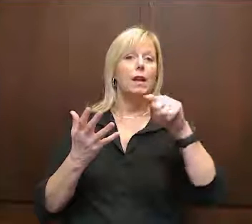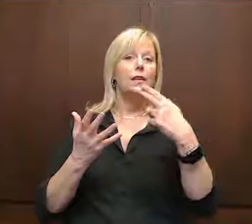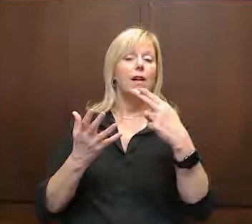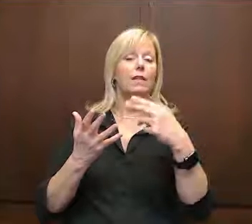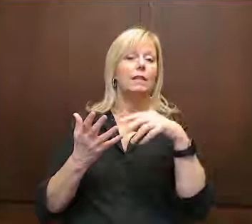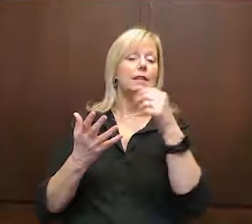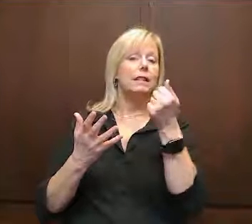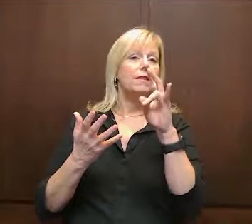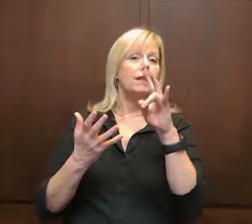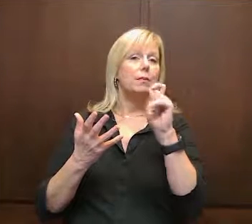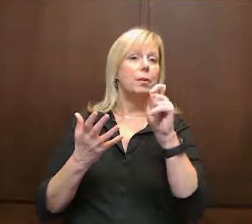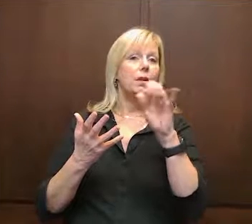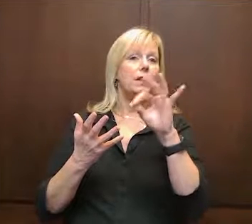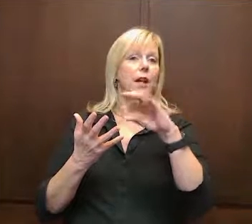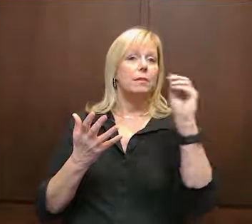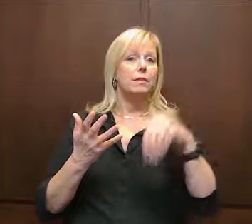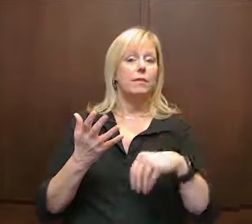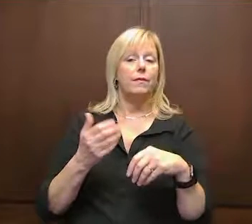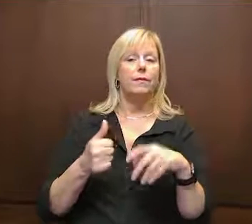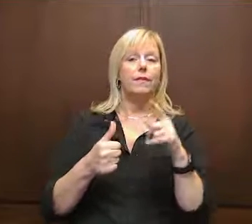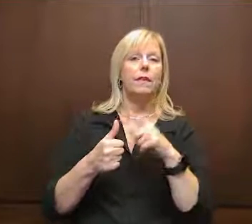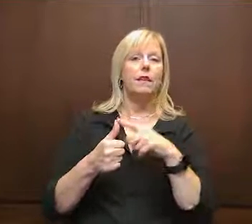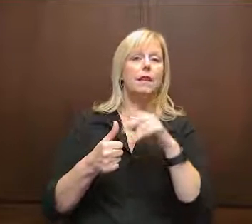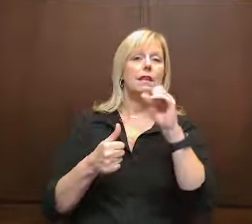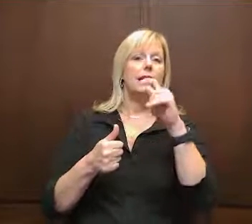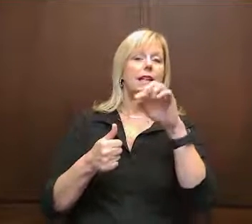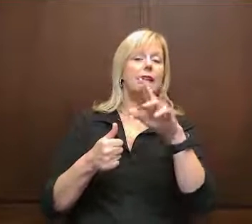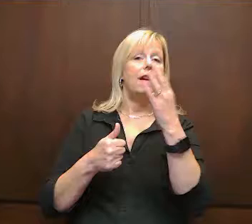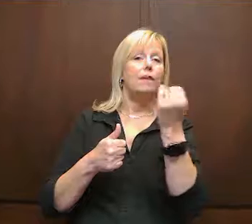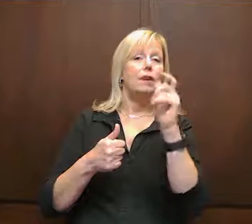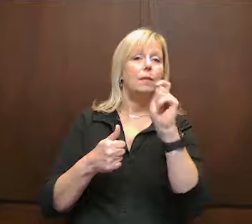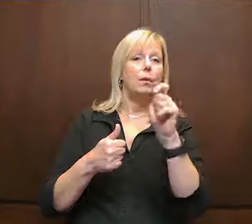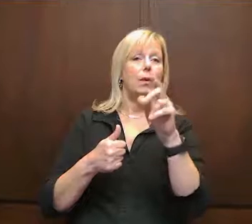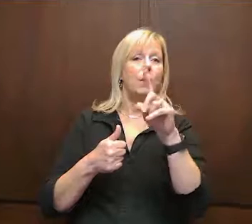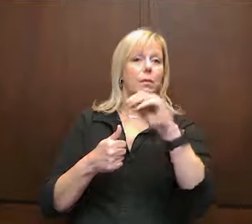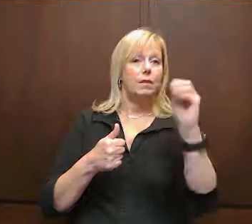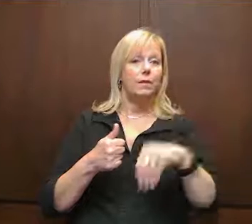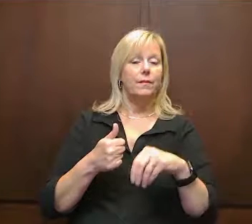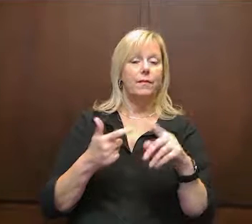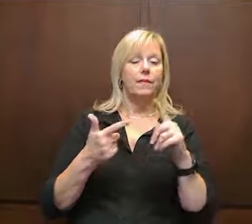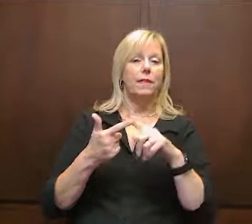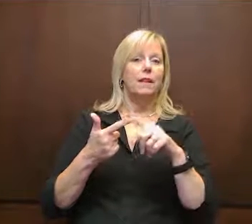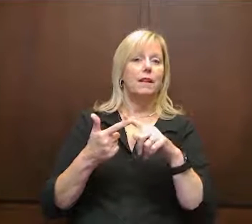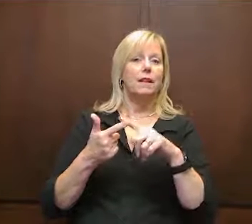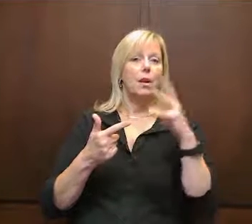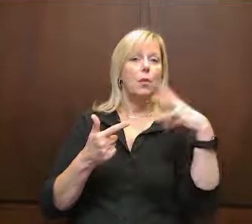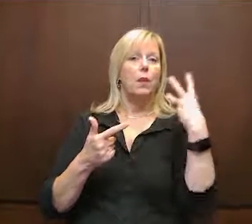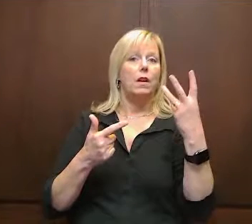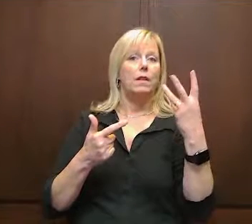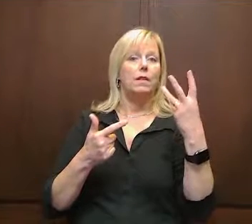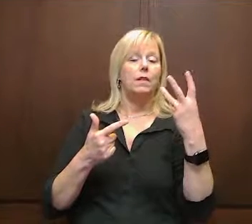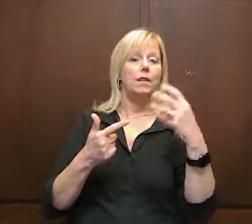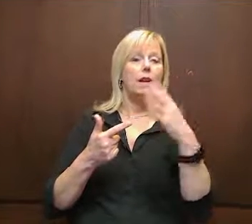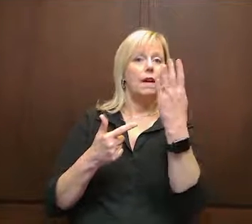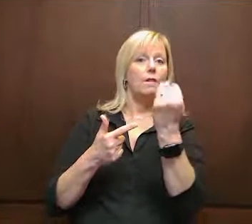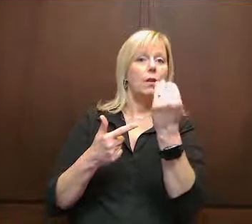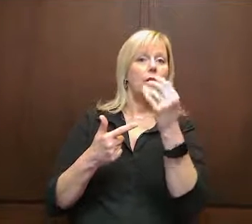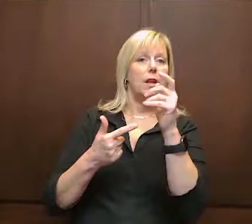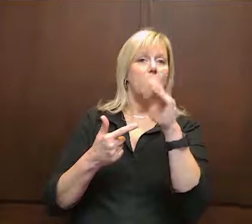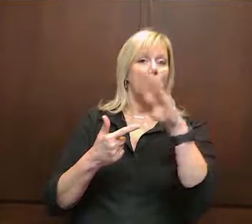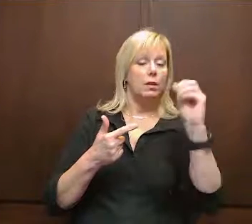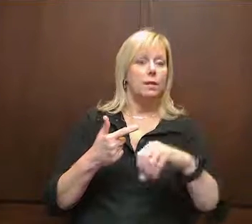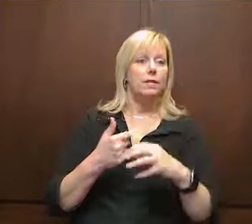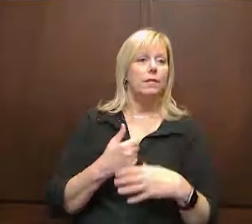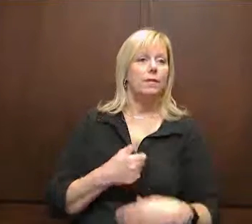Randolph at 17.9%, St. Clair 14.1%, and Washington County at